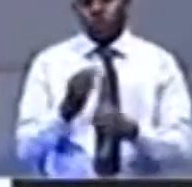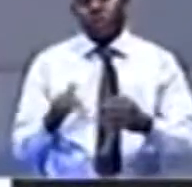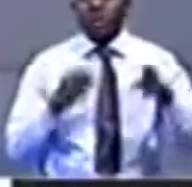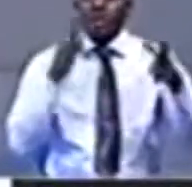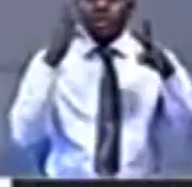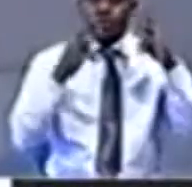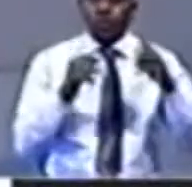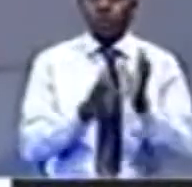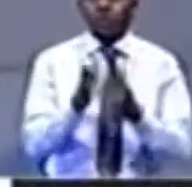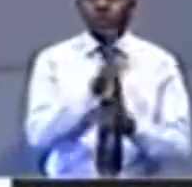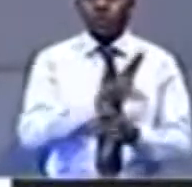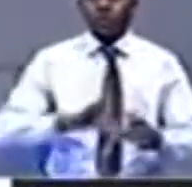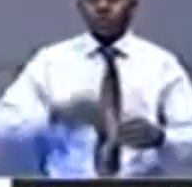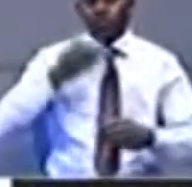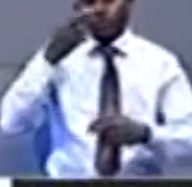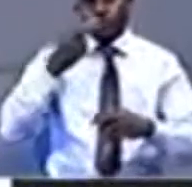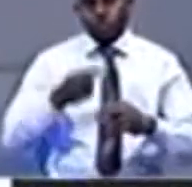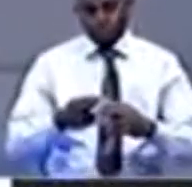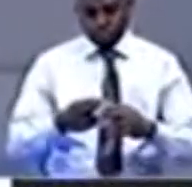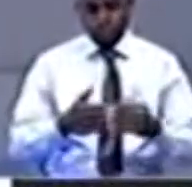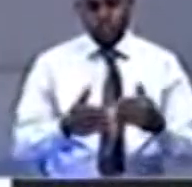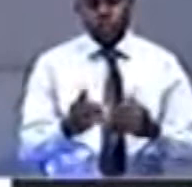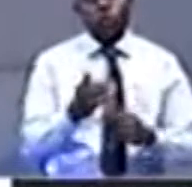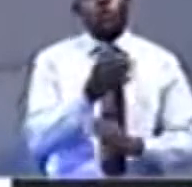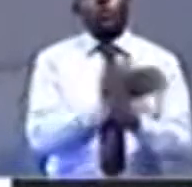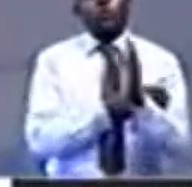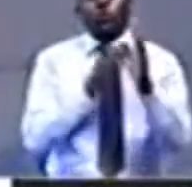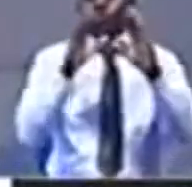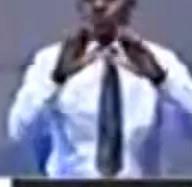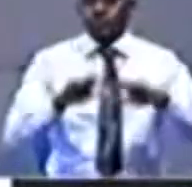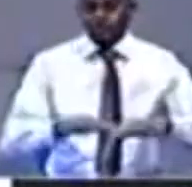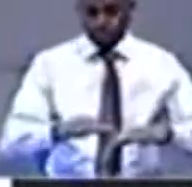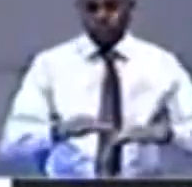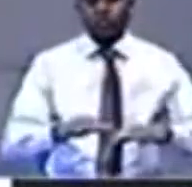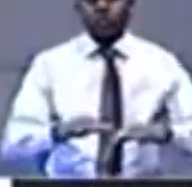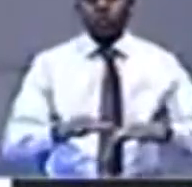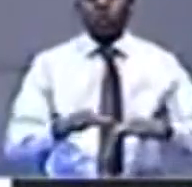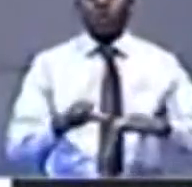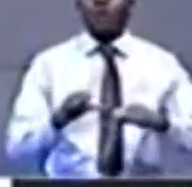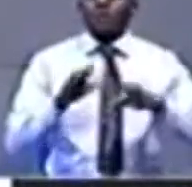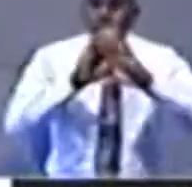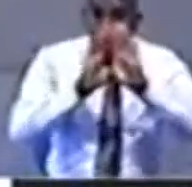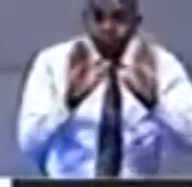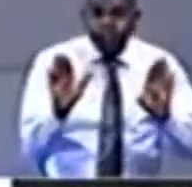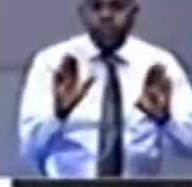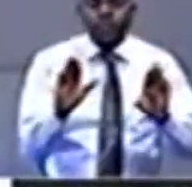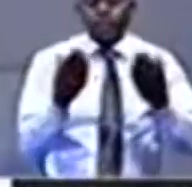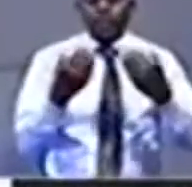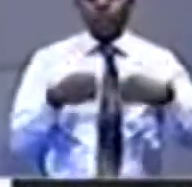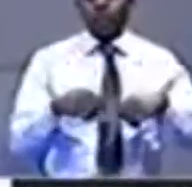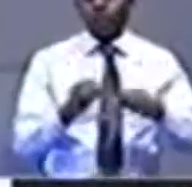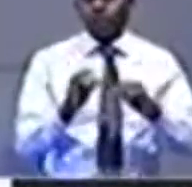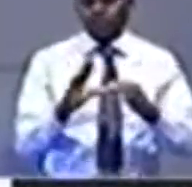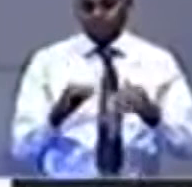in the name of Jesus Christ. You'll succeed and God will bless you. Pastor Mwanguzi became famous because of his activities at